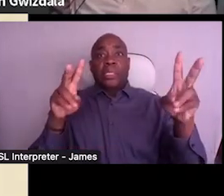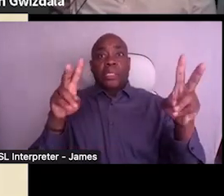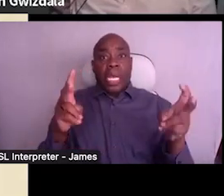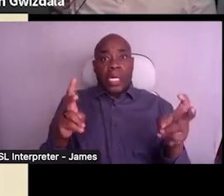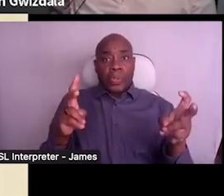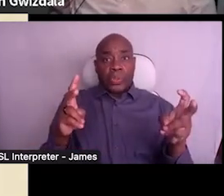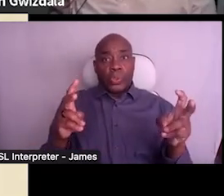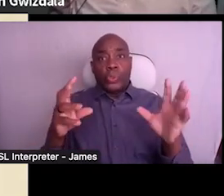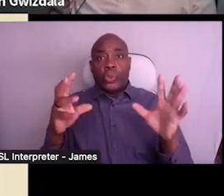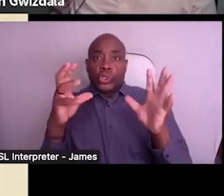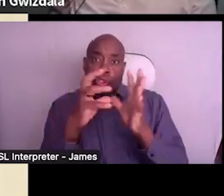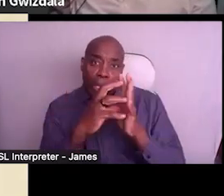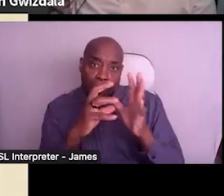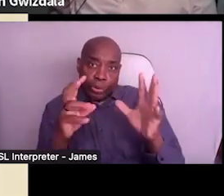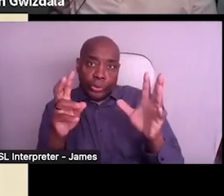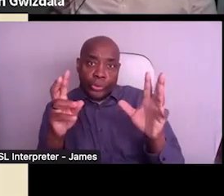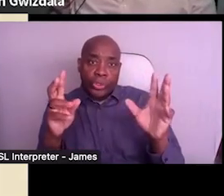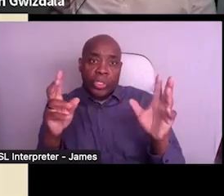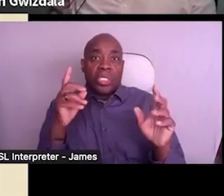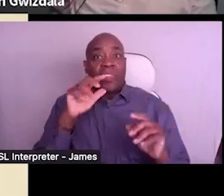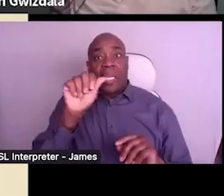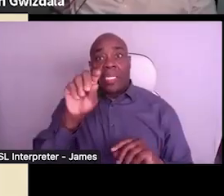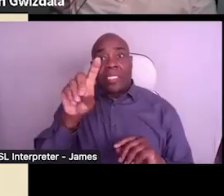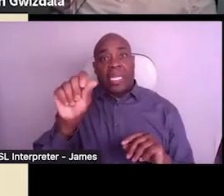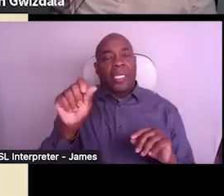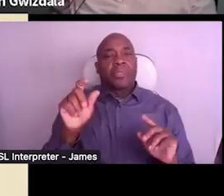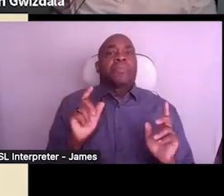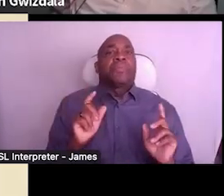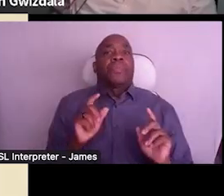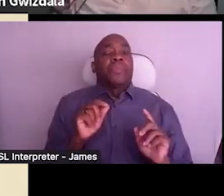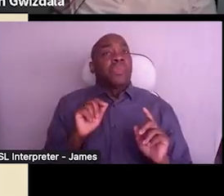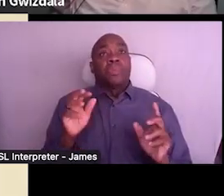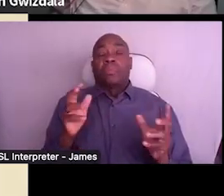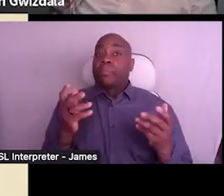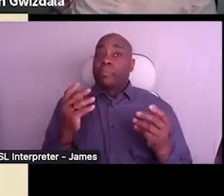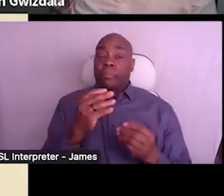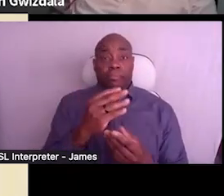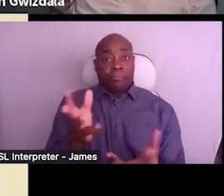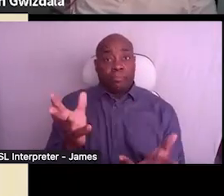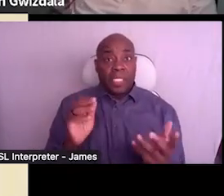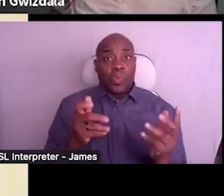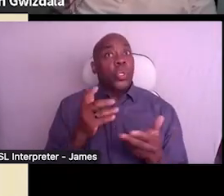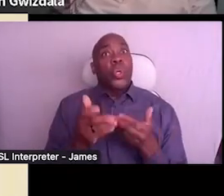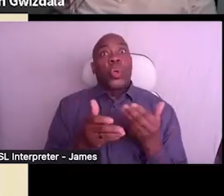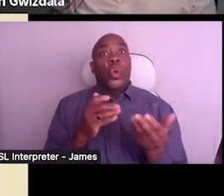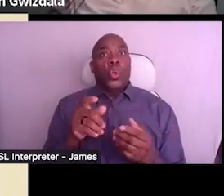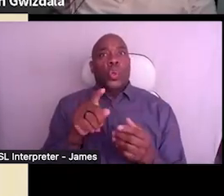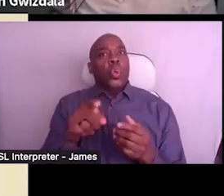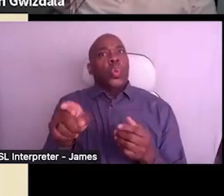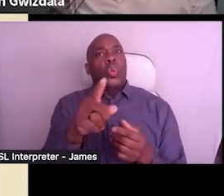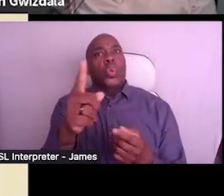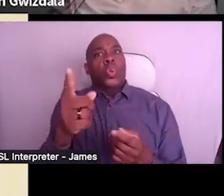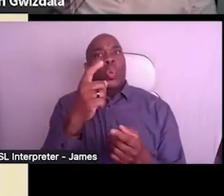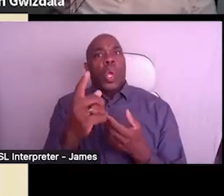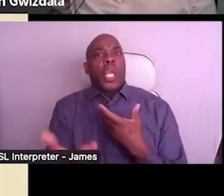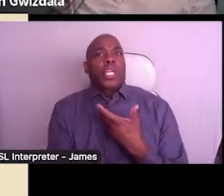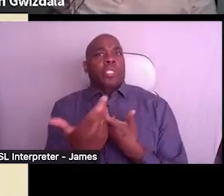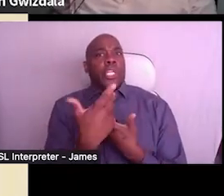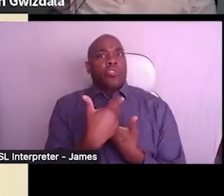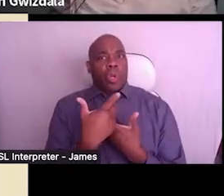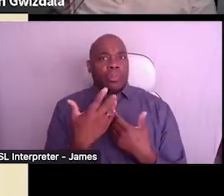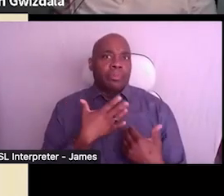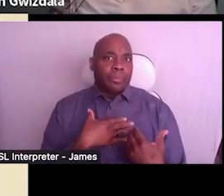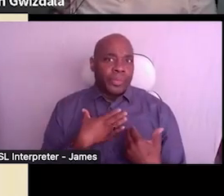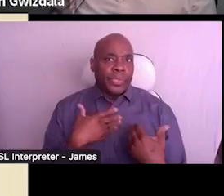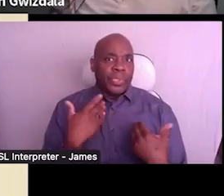with Disabilities Act. And by the way, if we're going along, if you have a question, feel free to interrupt and ask